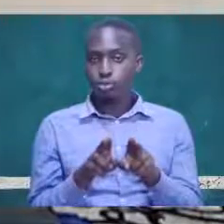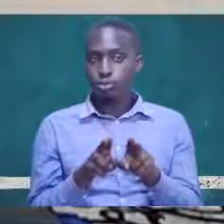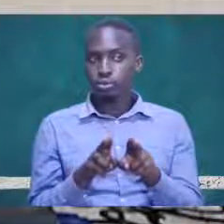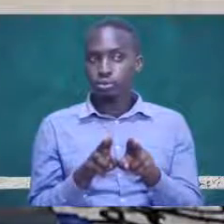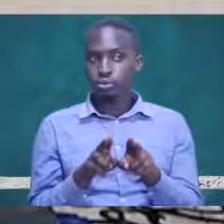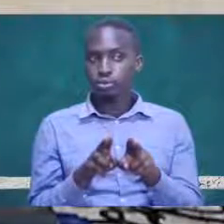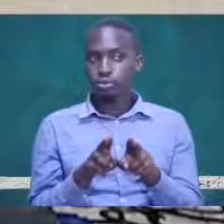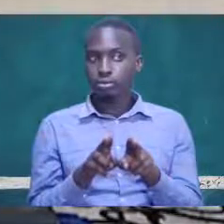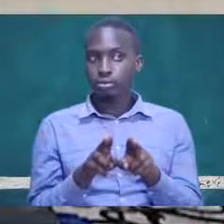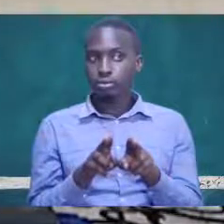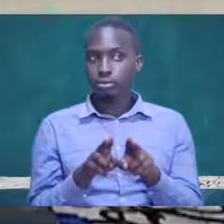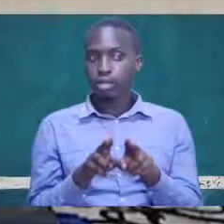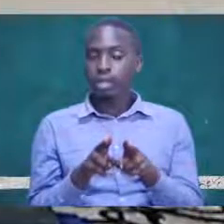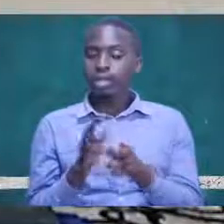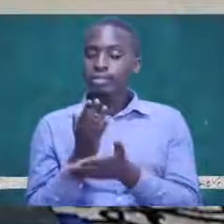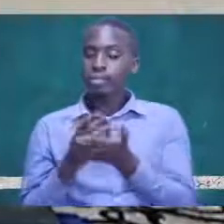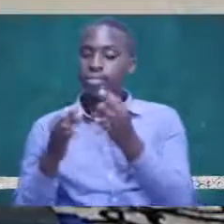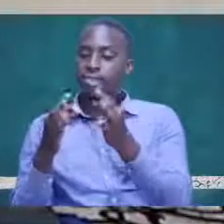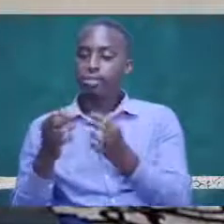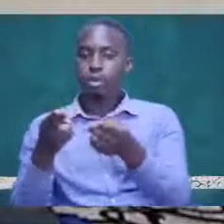causes something to happen.